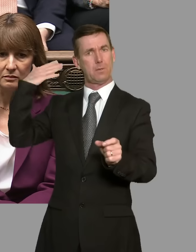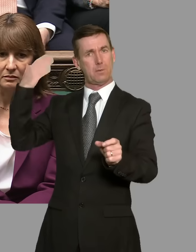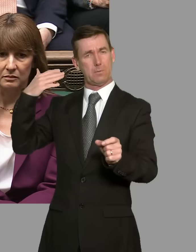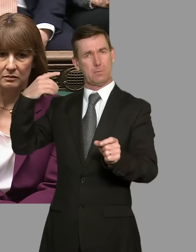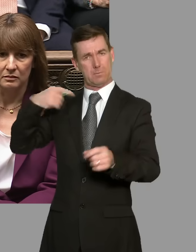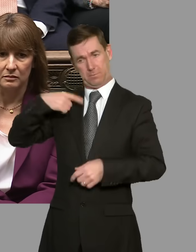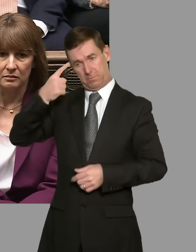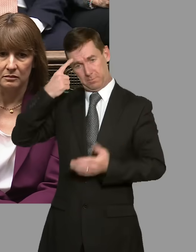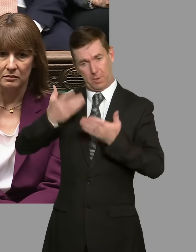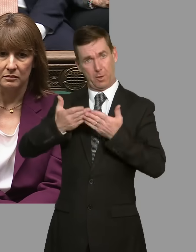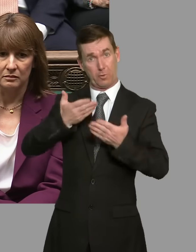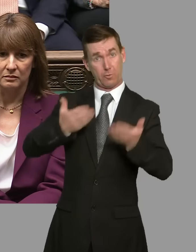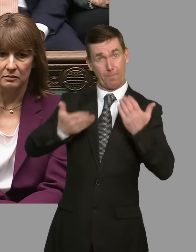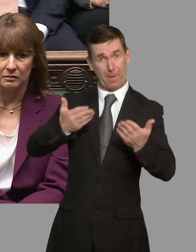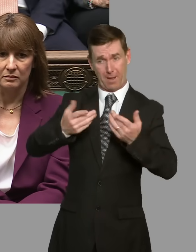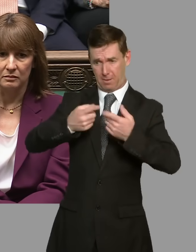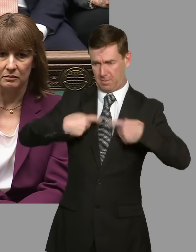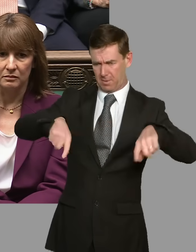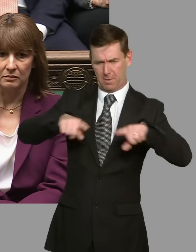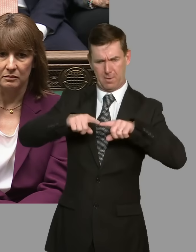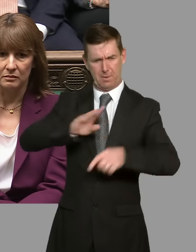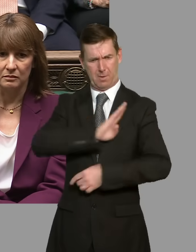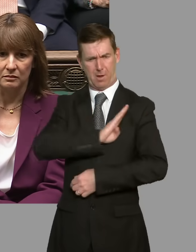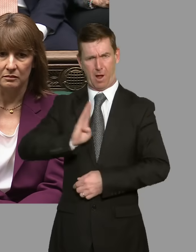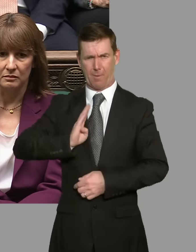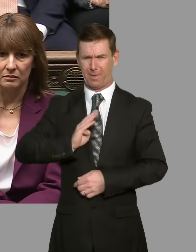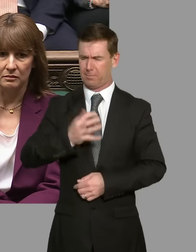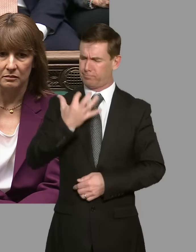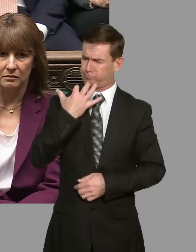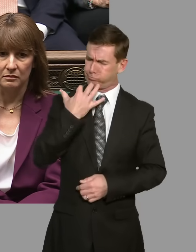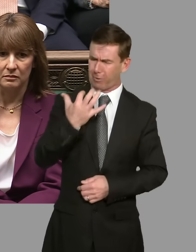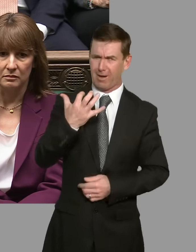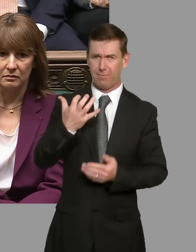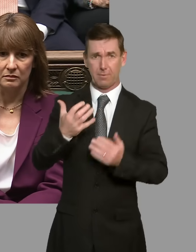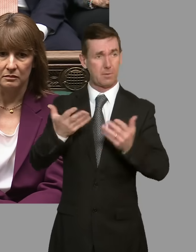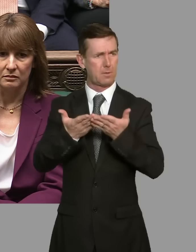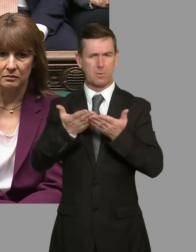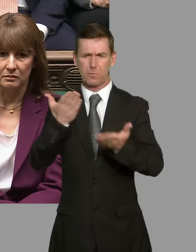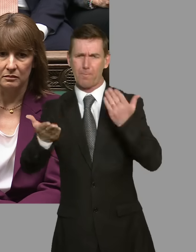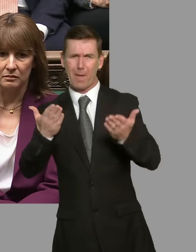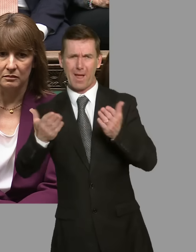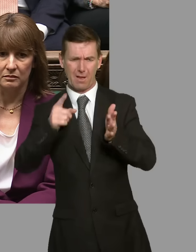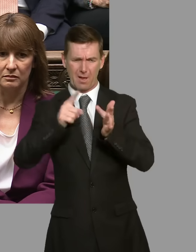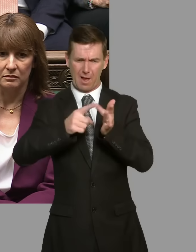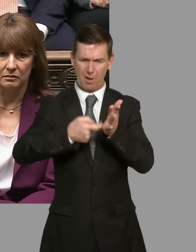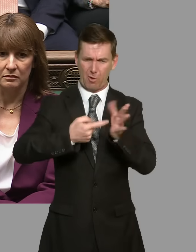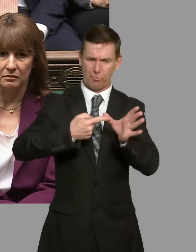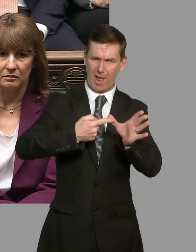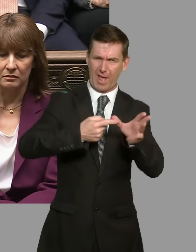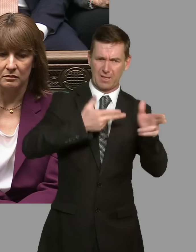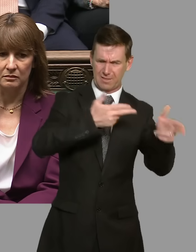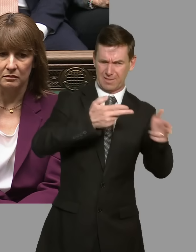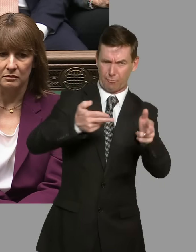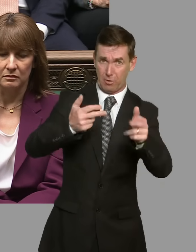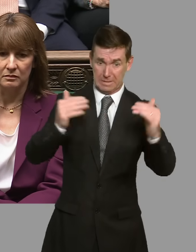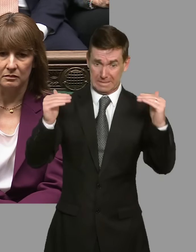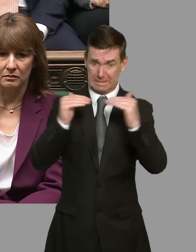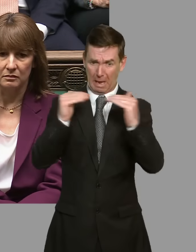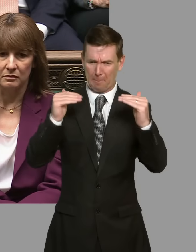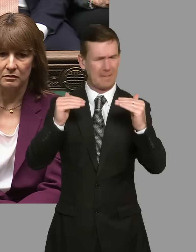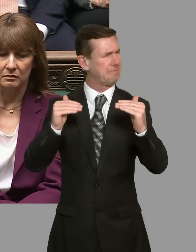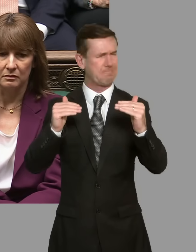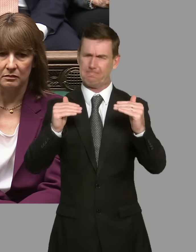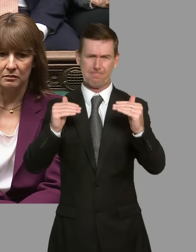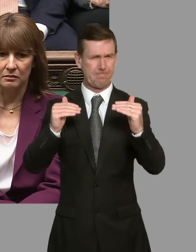Ireland and terrorist groups. And if the Leader of the Opposition wants to go back, if her position is, to their old flawed legislation and give immunity